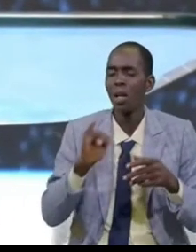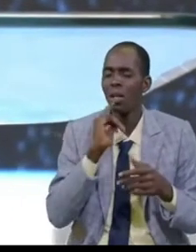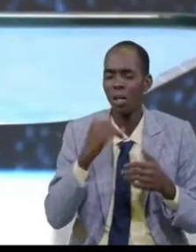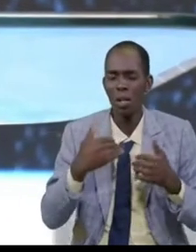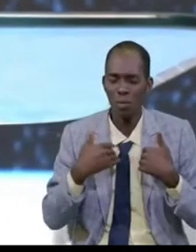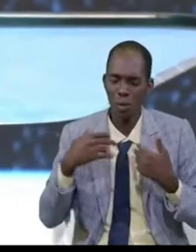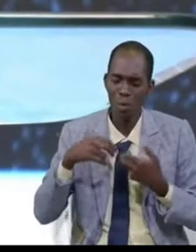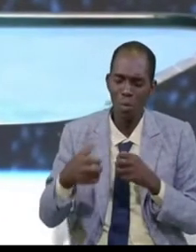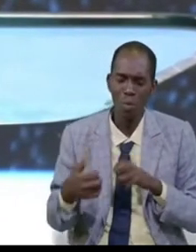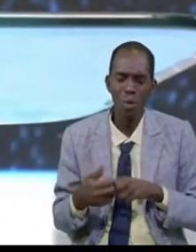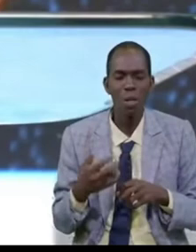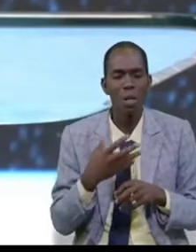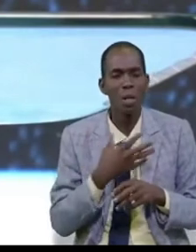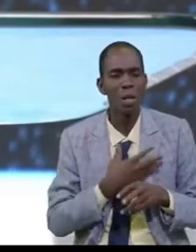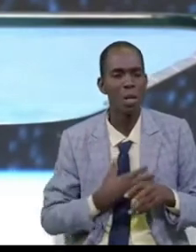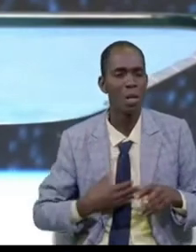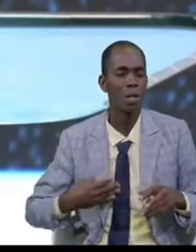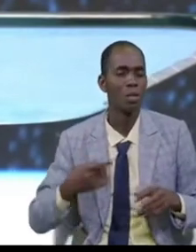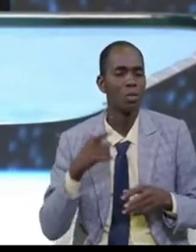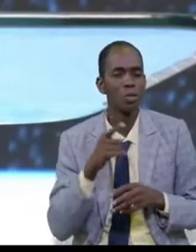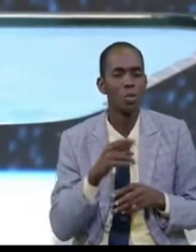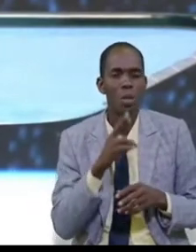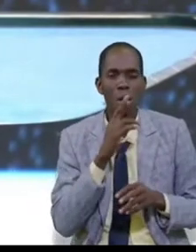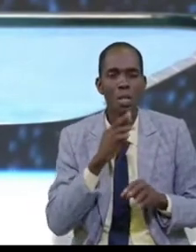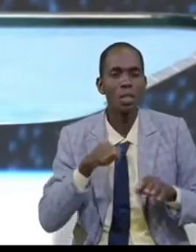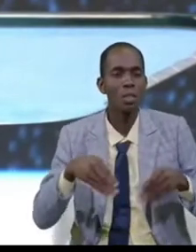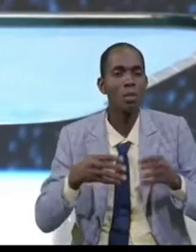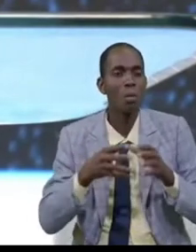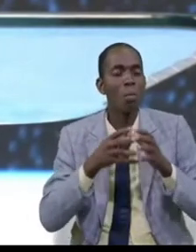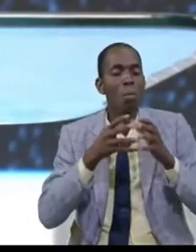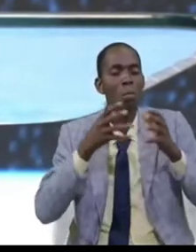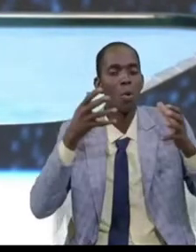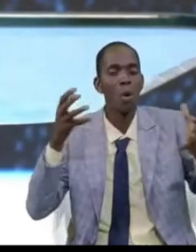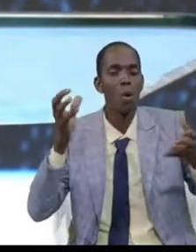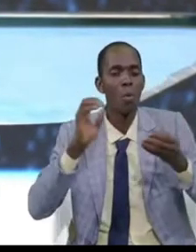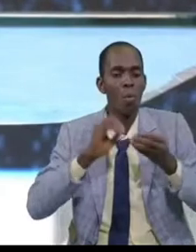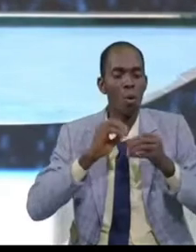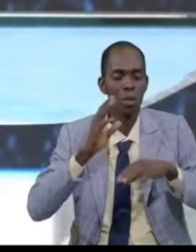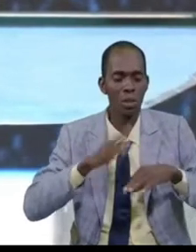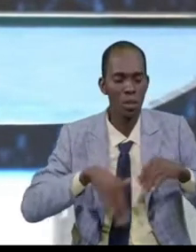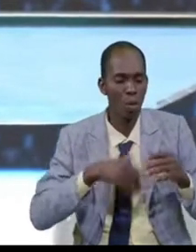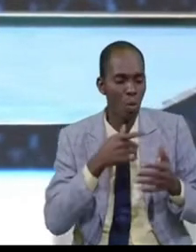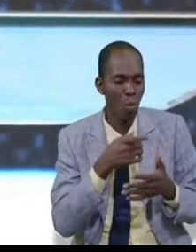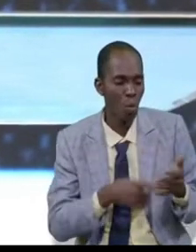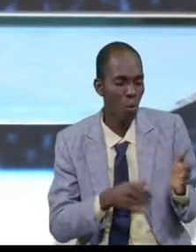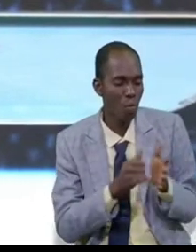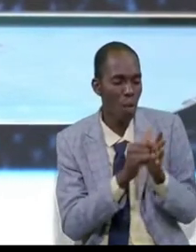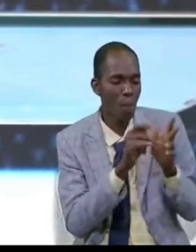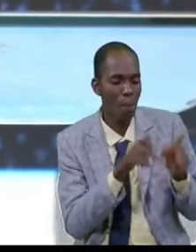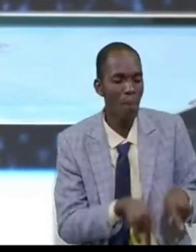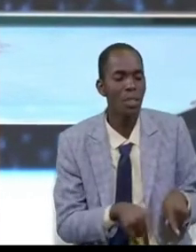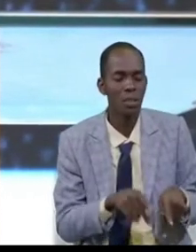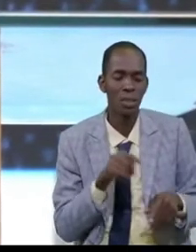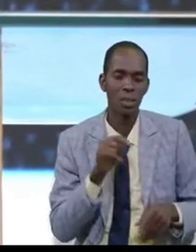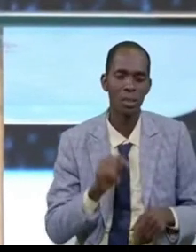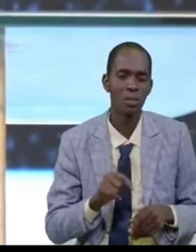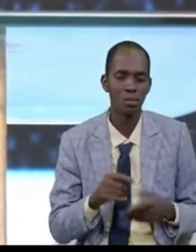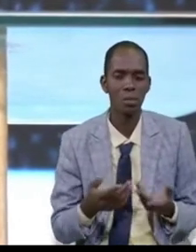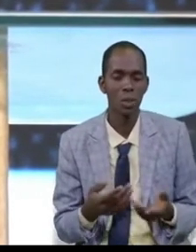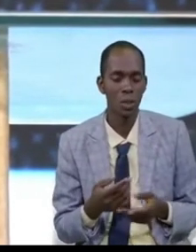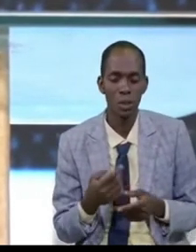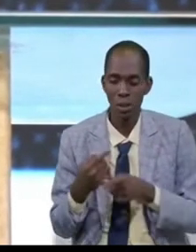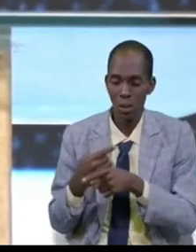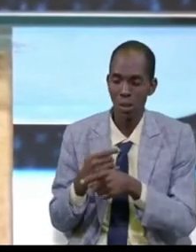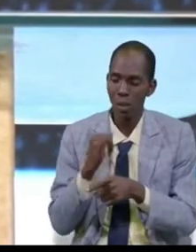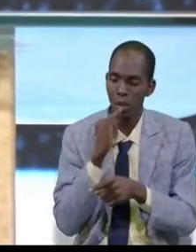rallying around, and they're giving much more than the fellow needs. Meanwhile, this one is dying of